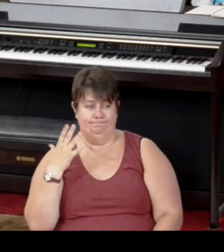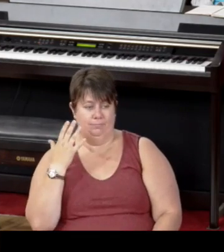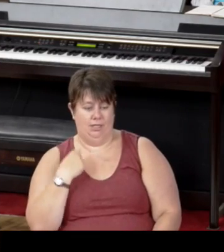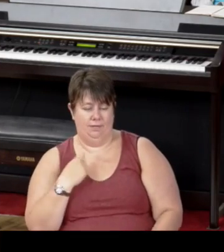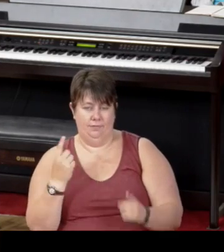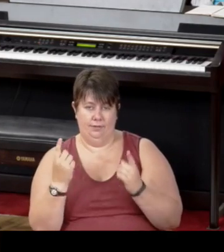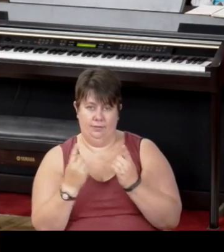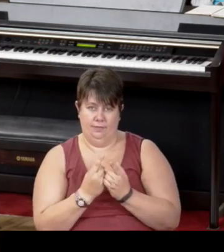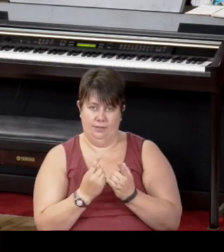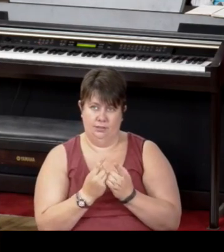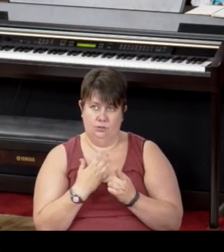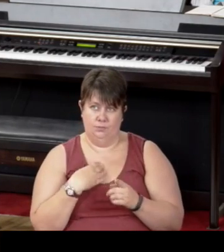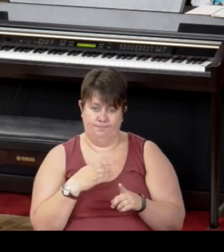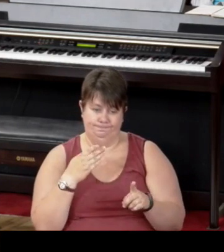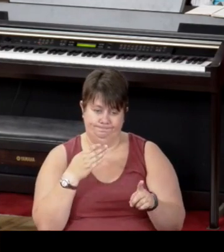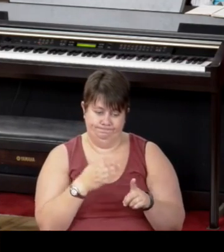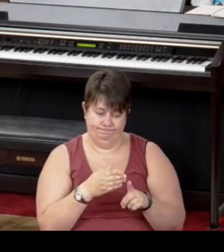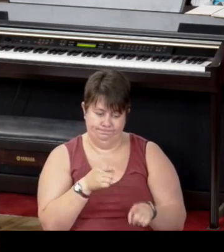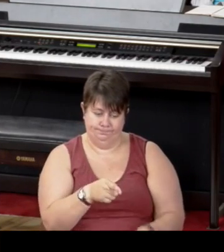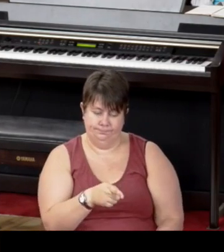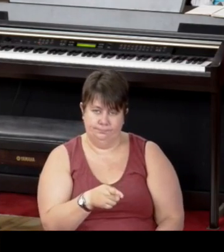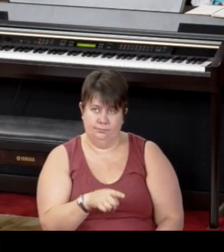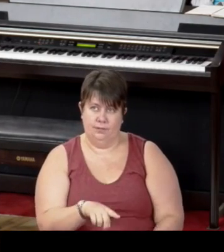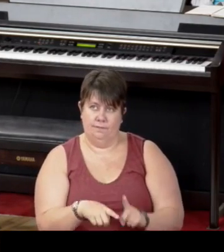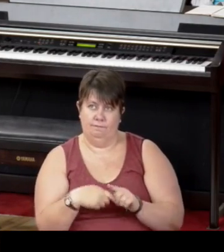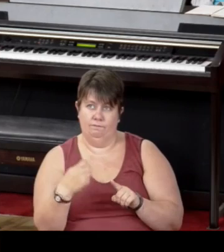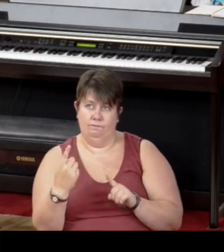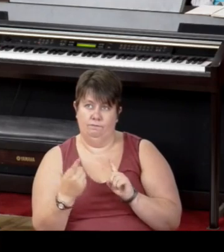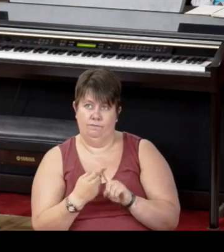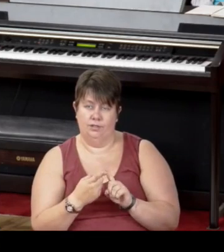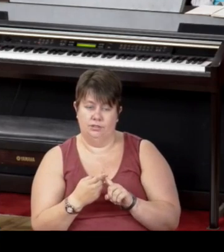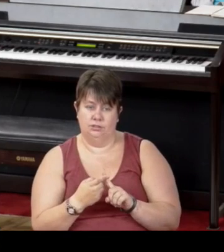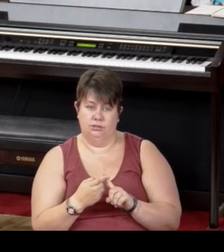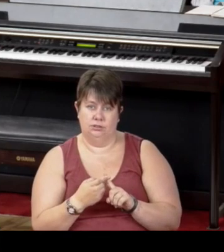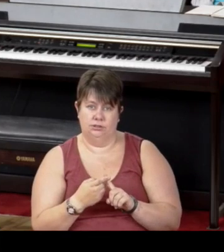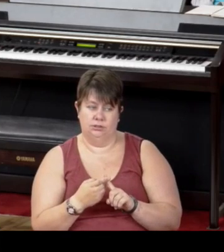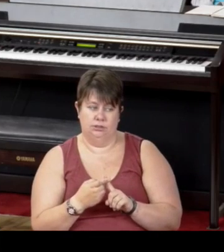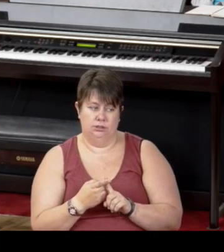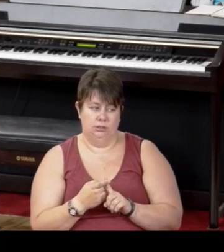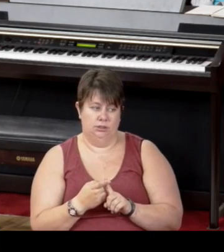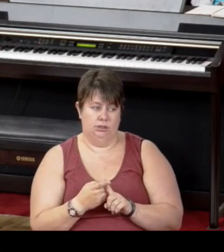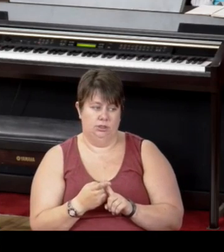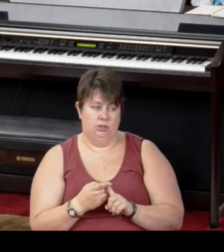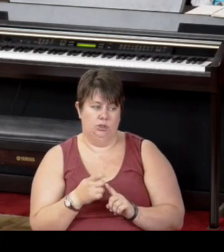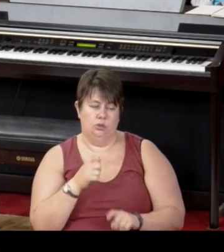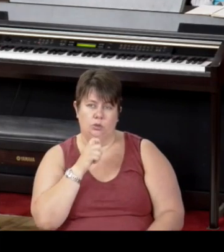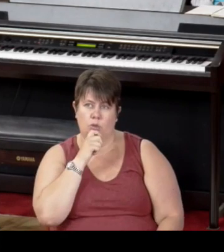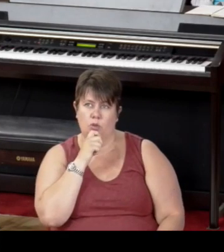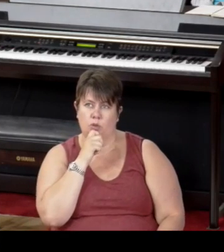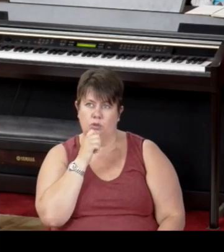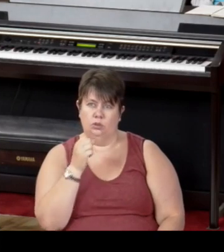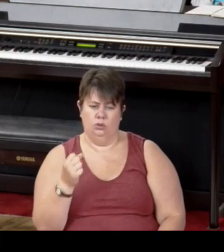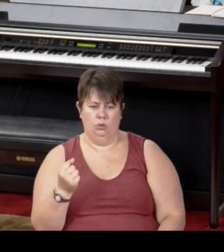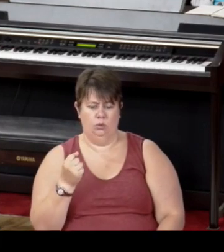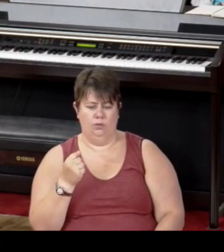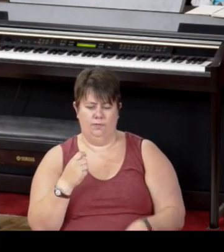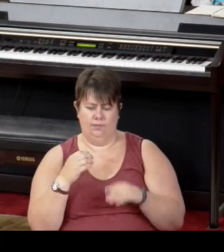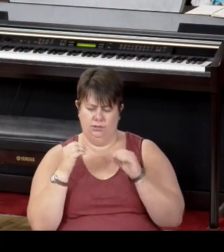about. The first is, he says that there are those that are holding to the teaching of